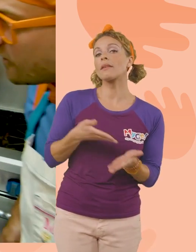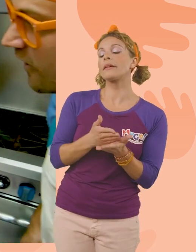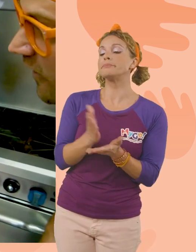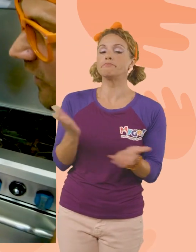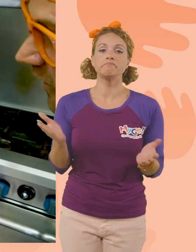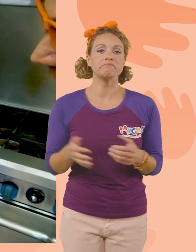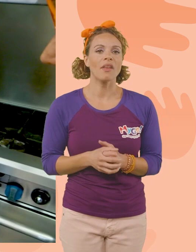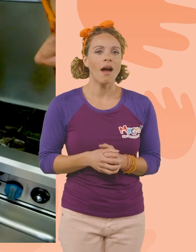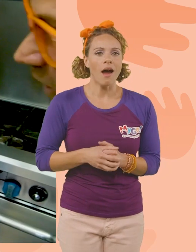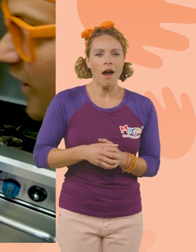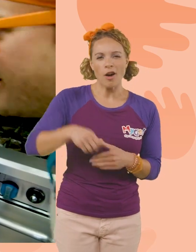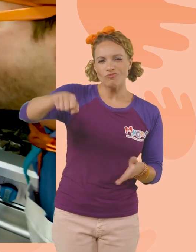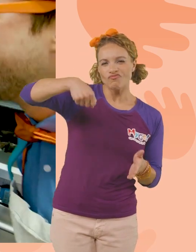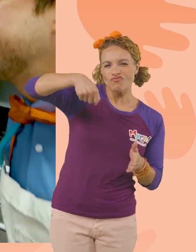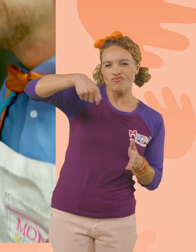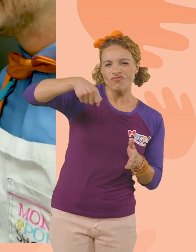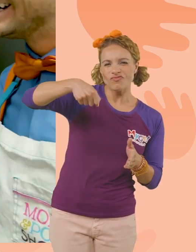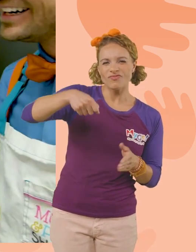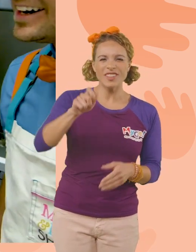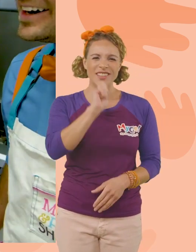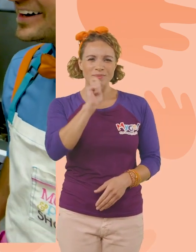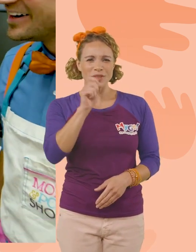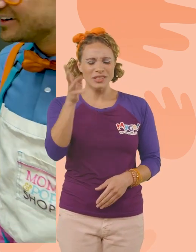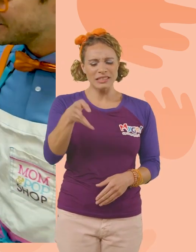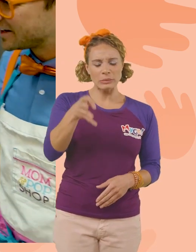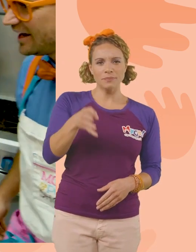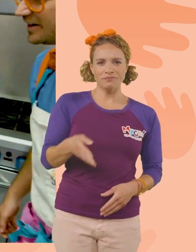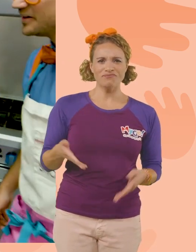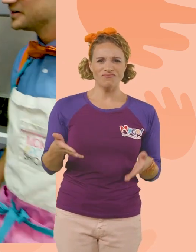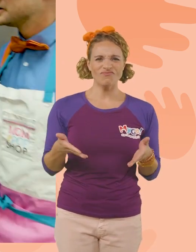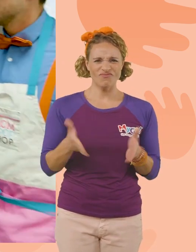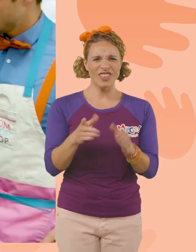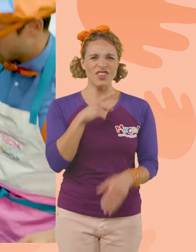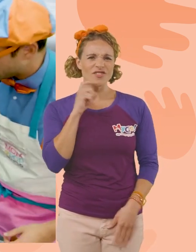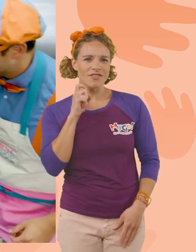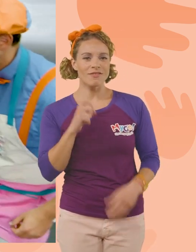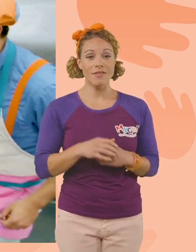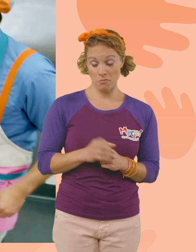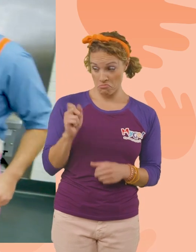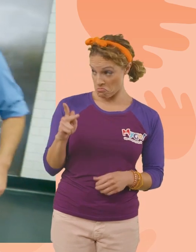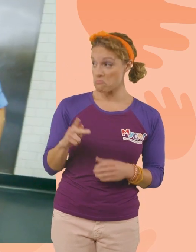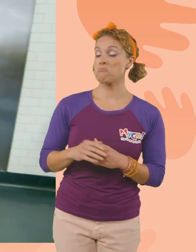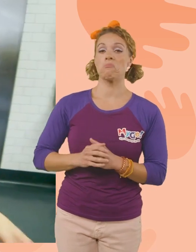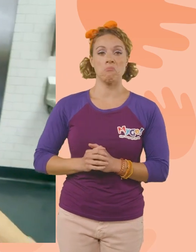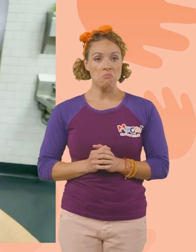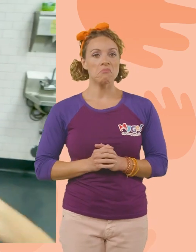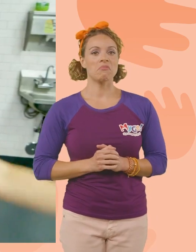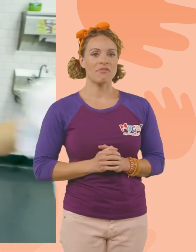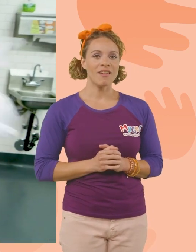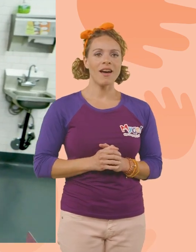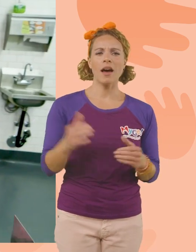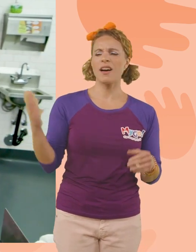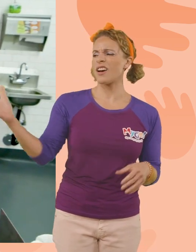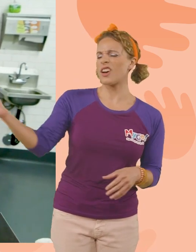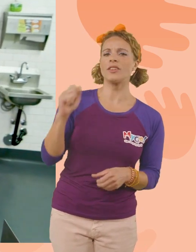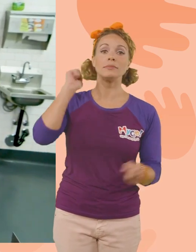Alright, let's shake off that good popsicle liquid. Okay. Let it dry. All right. I'm gonna grab this